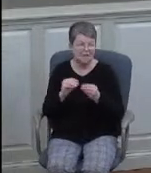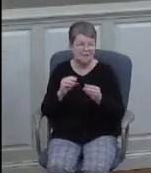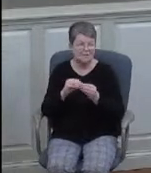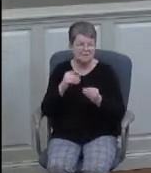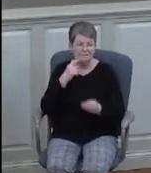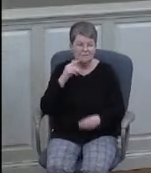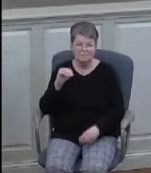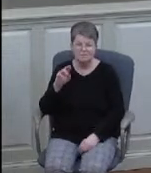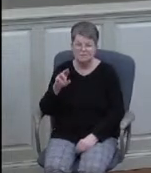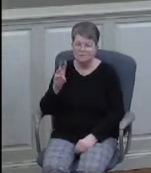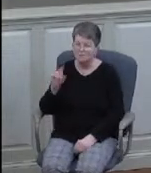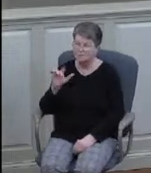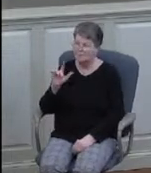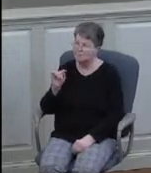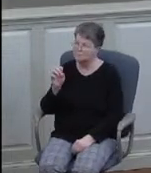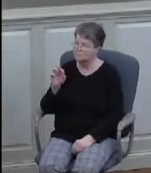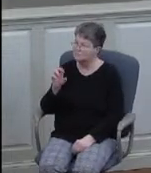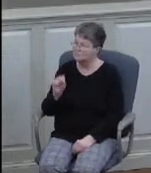Walters?